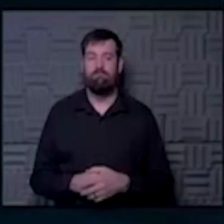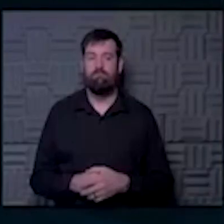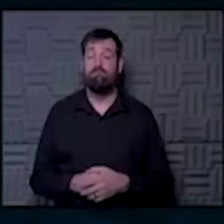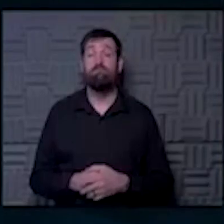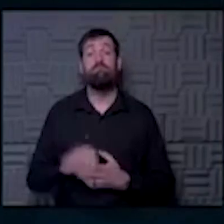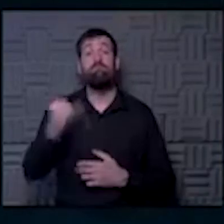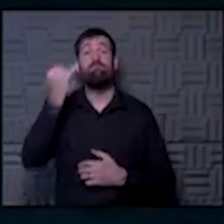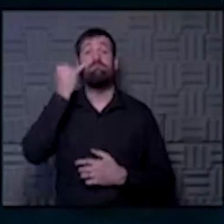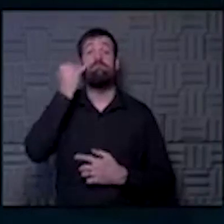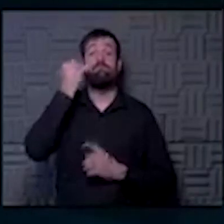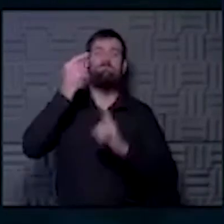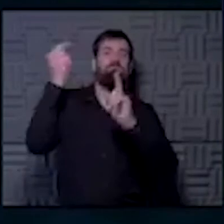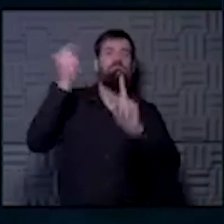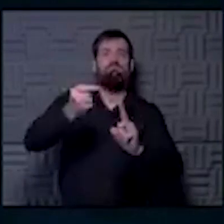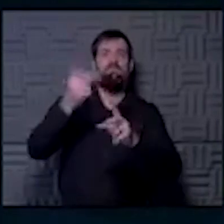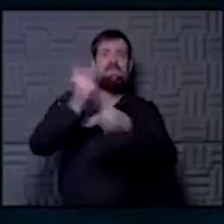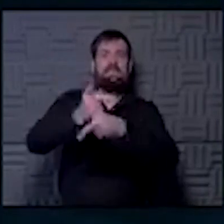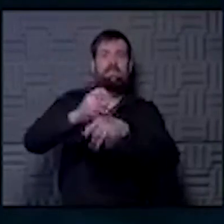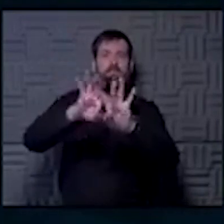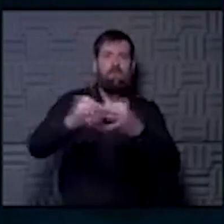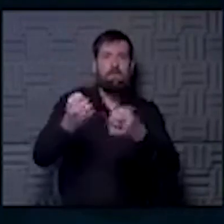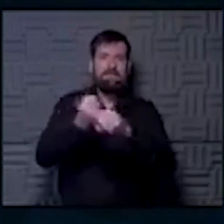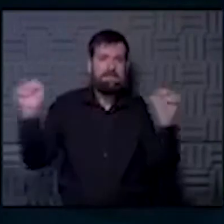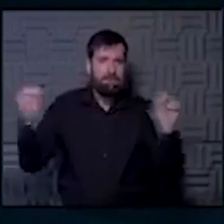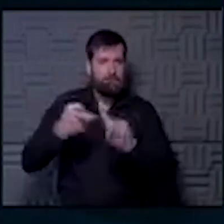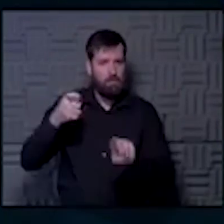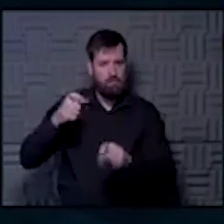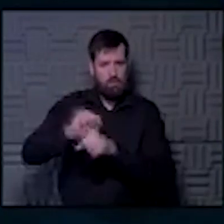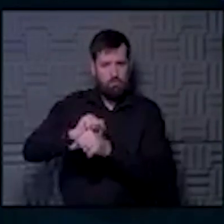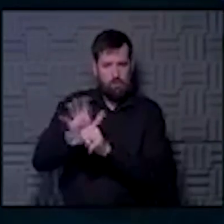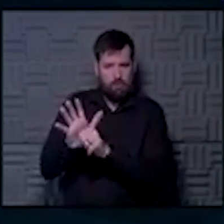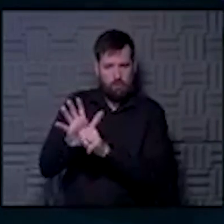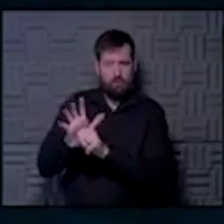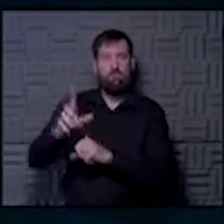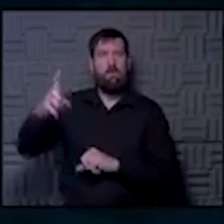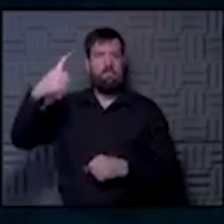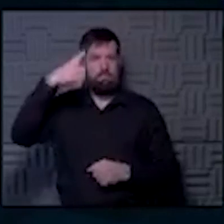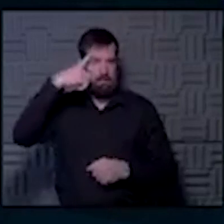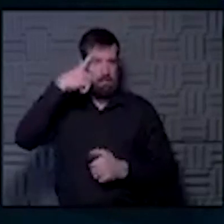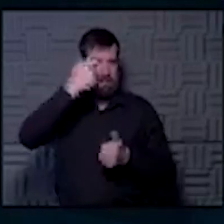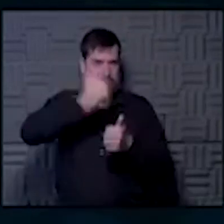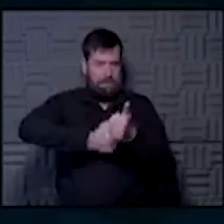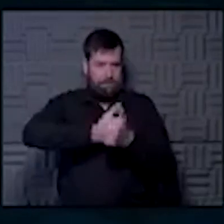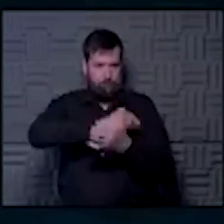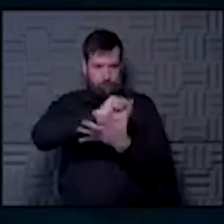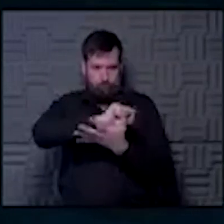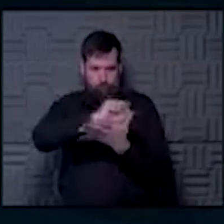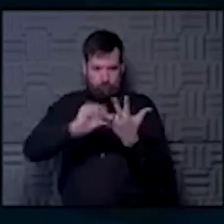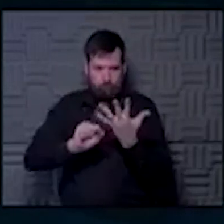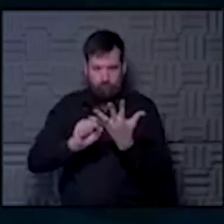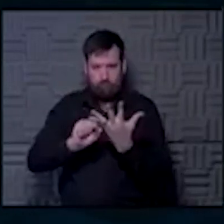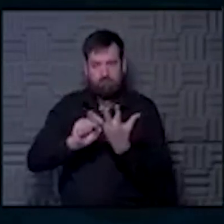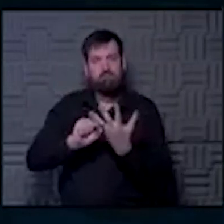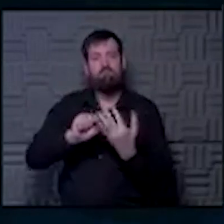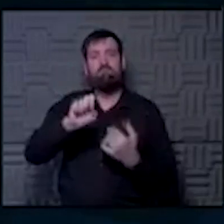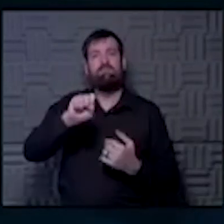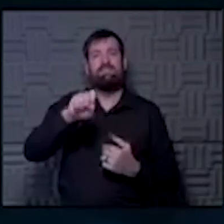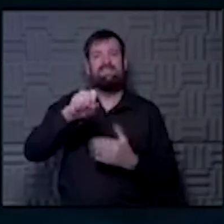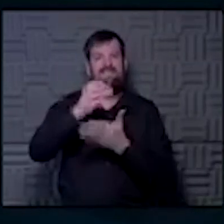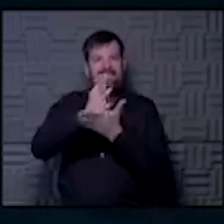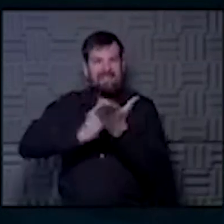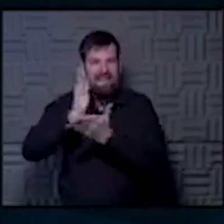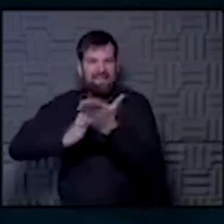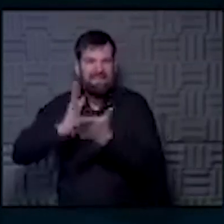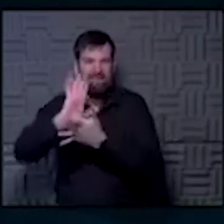If you're aiming at what keeps your family safe from coronavirus, think of each of the things on the list here as a slice of Swiss cheese